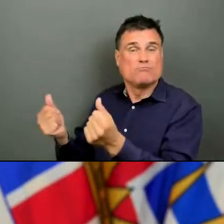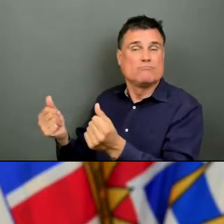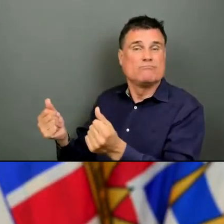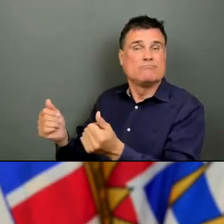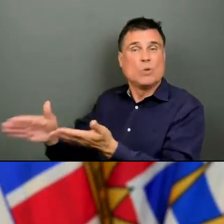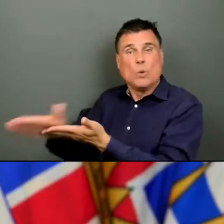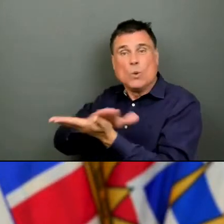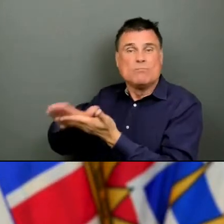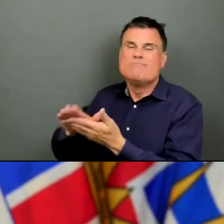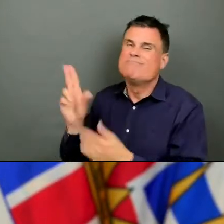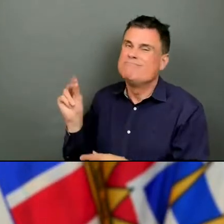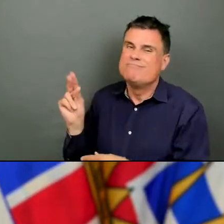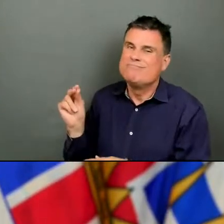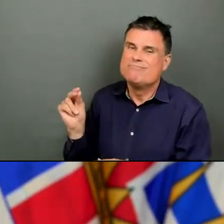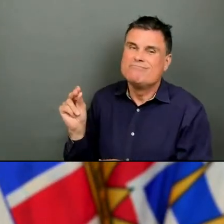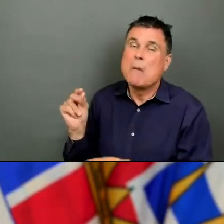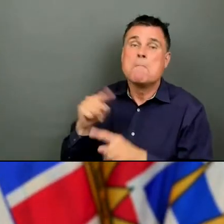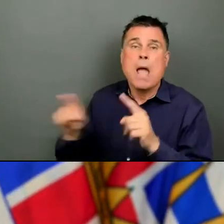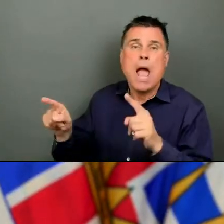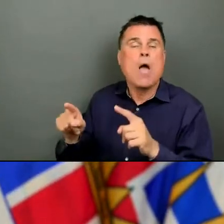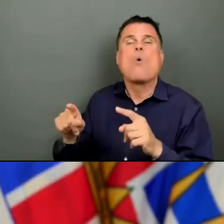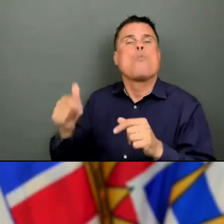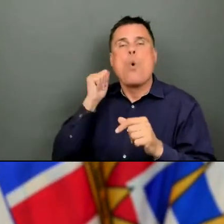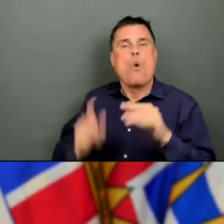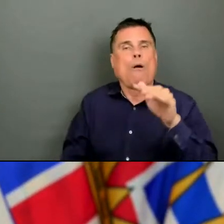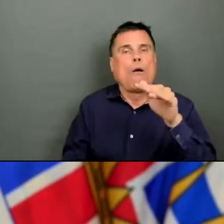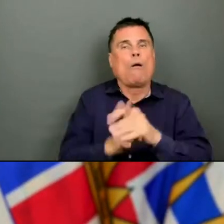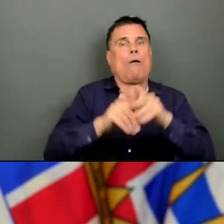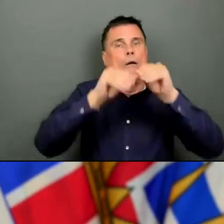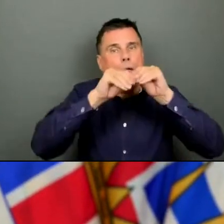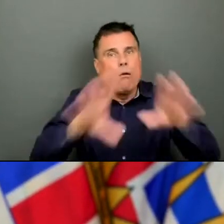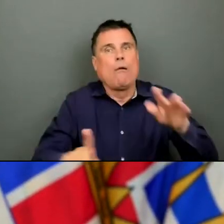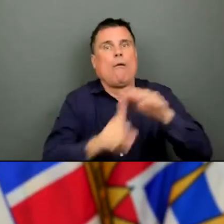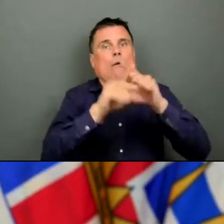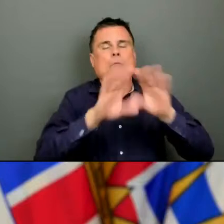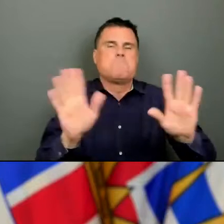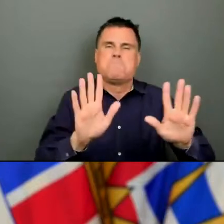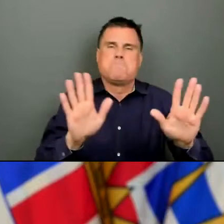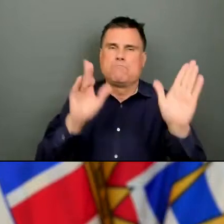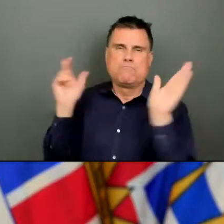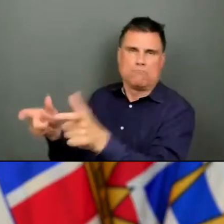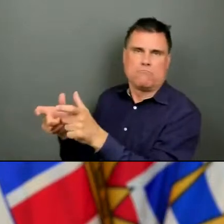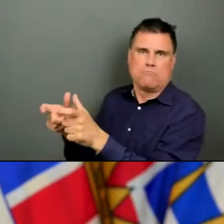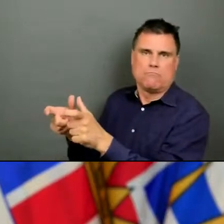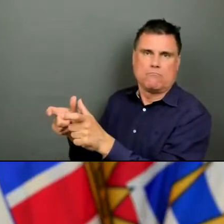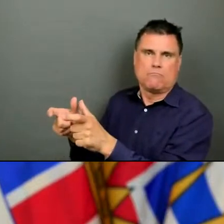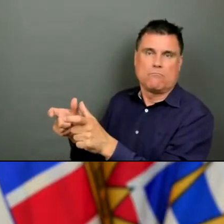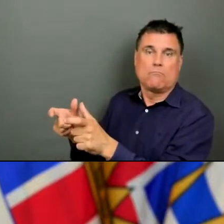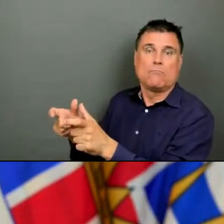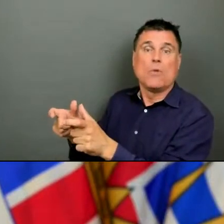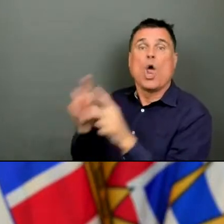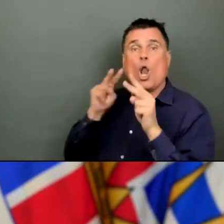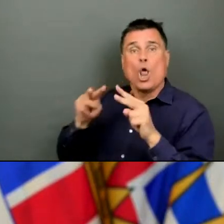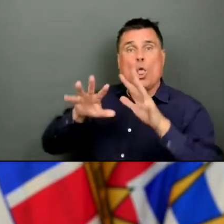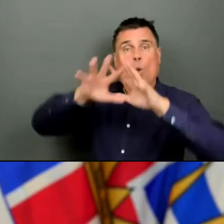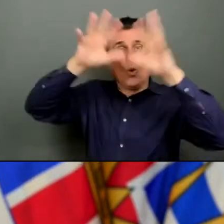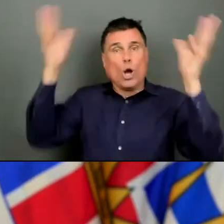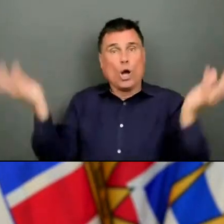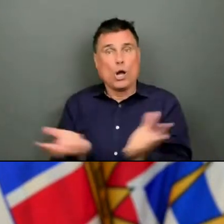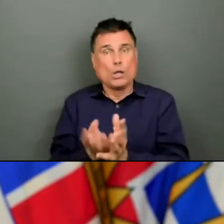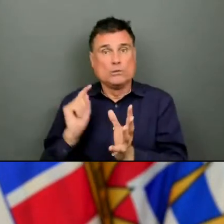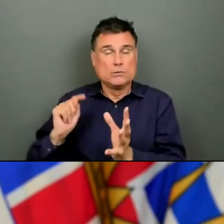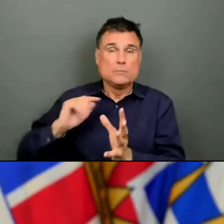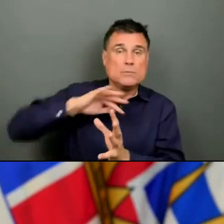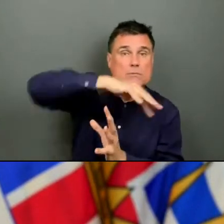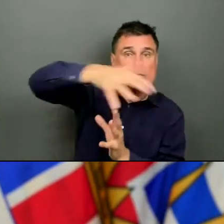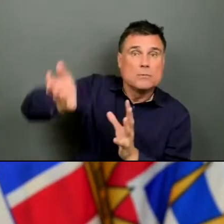widely. When you're in a pandemic, it's because everybody in the society is susceptible to it. And we've seen how devastating that